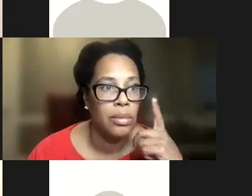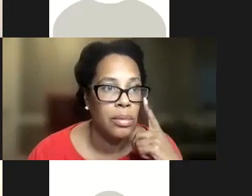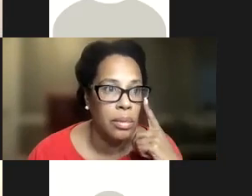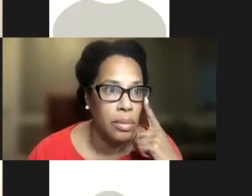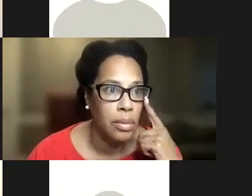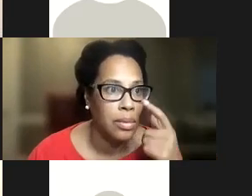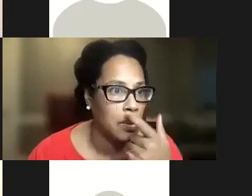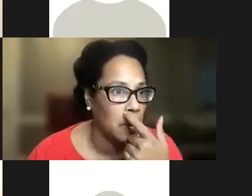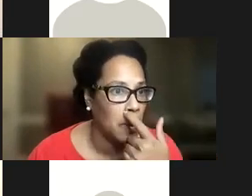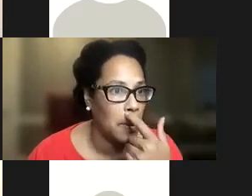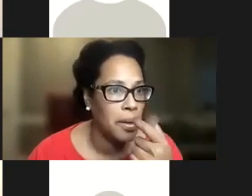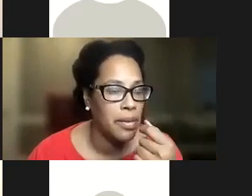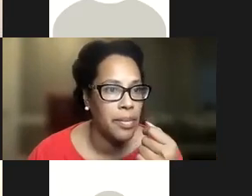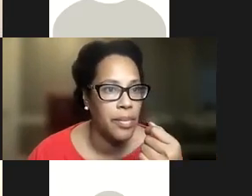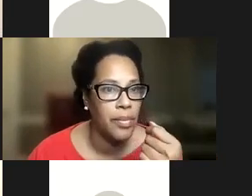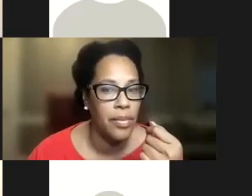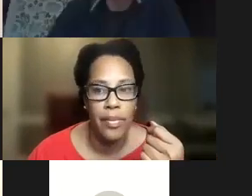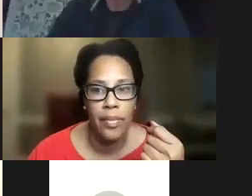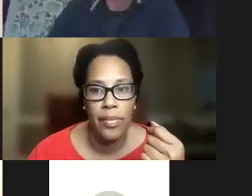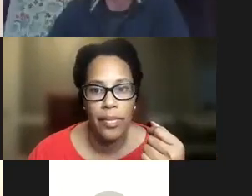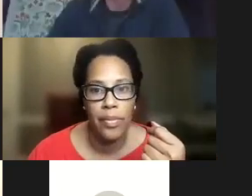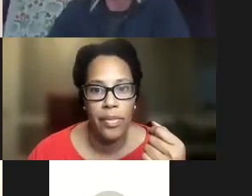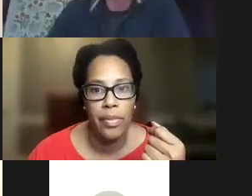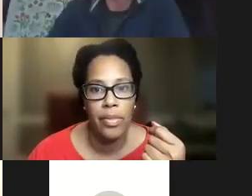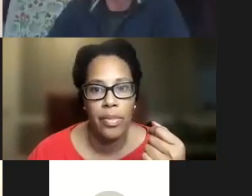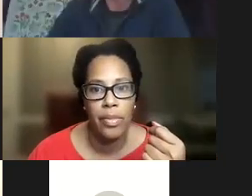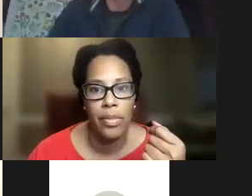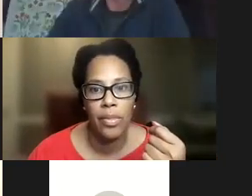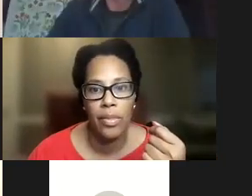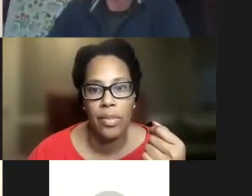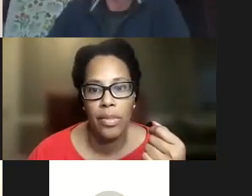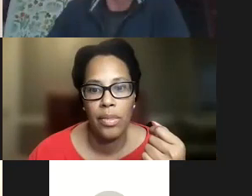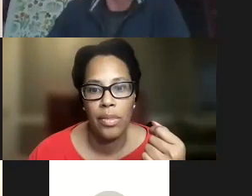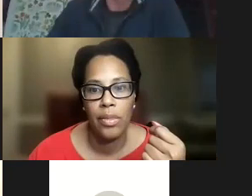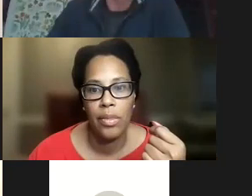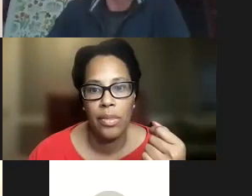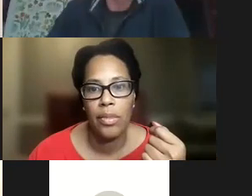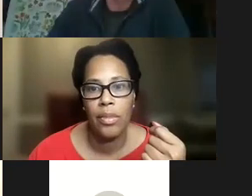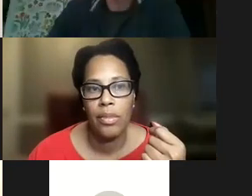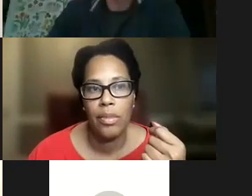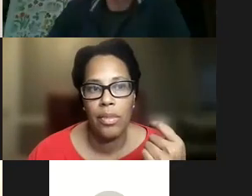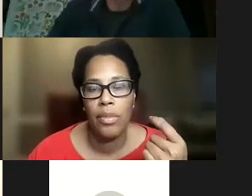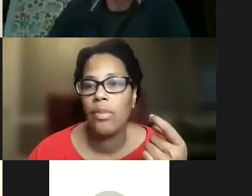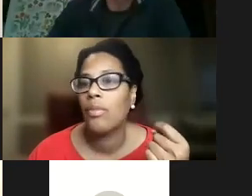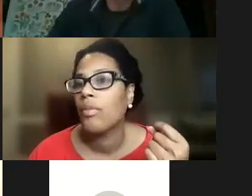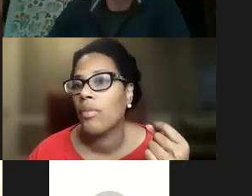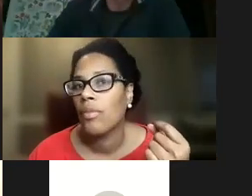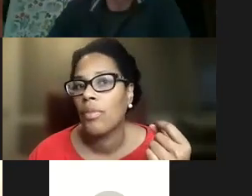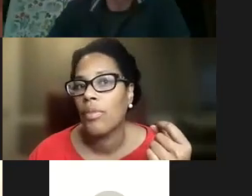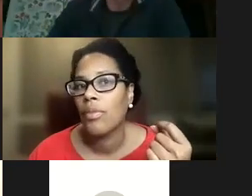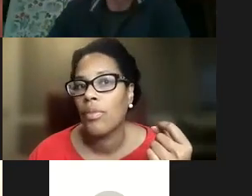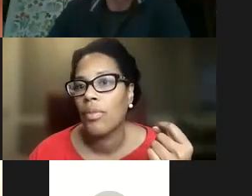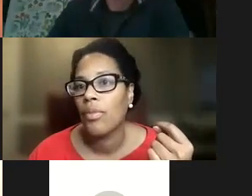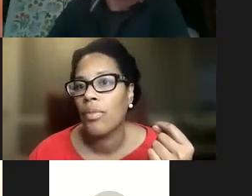happens after Ms. Yang is done. Do we go back to the interpretation tab and click off, or do we stay